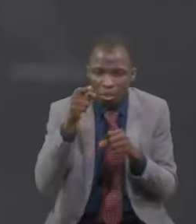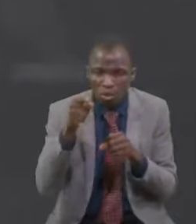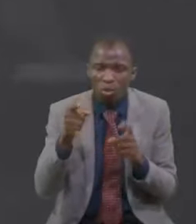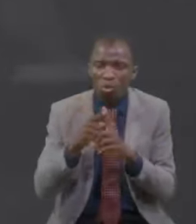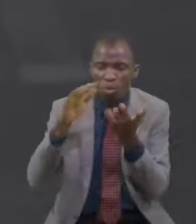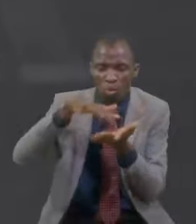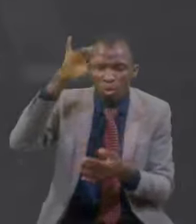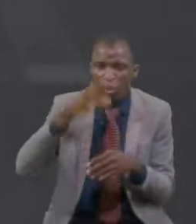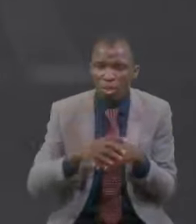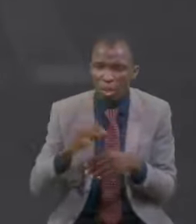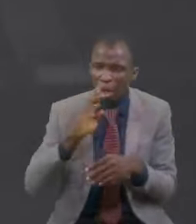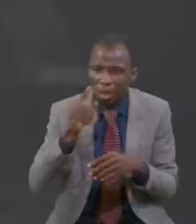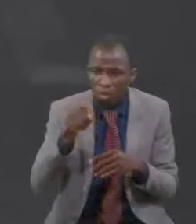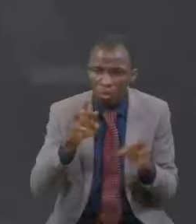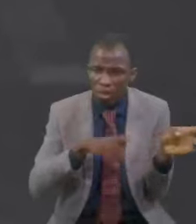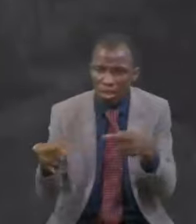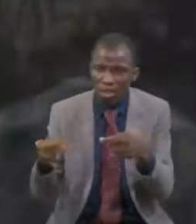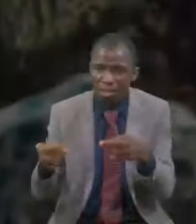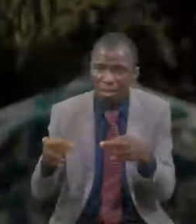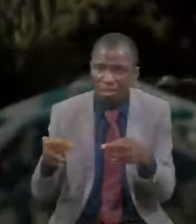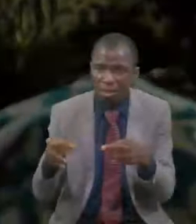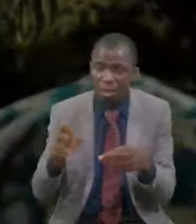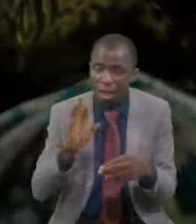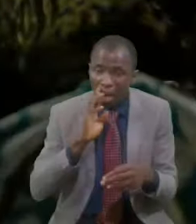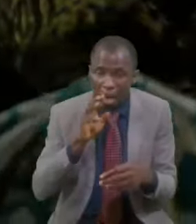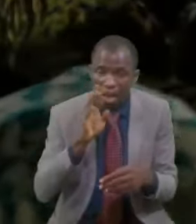ready? I said, are you ready?